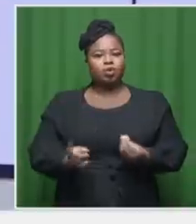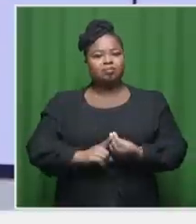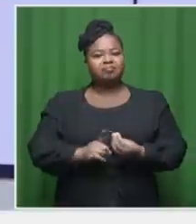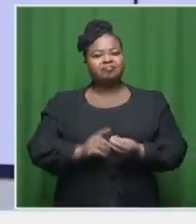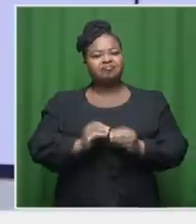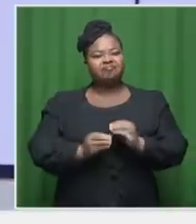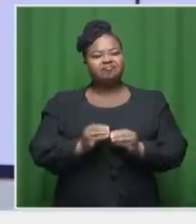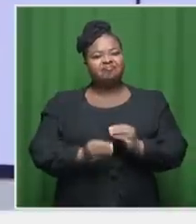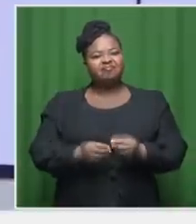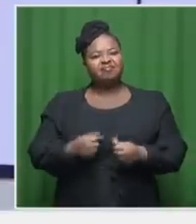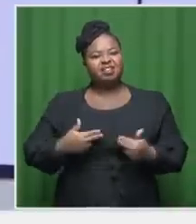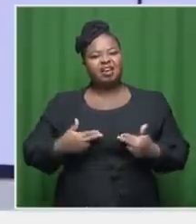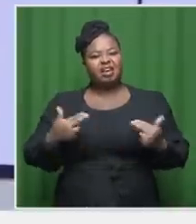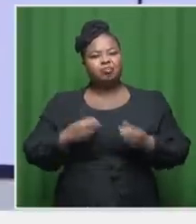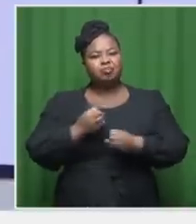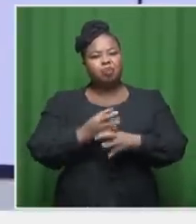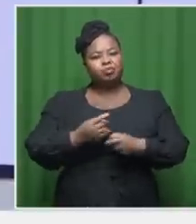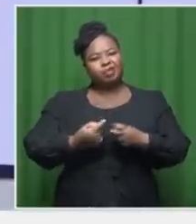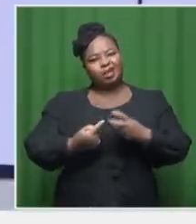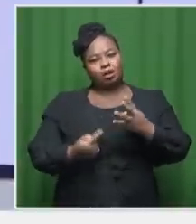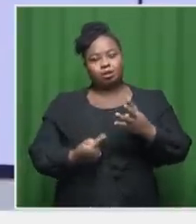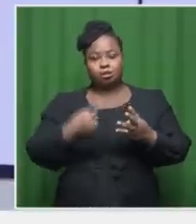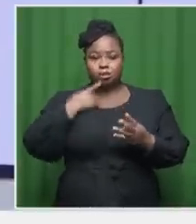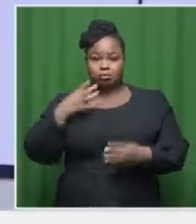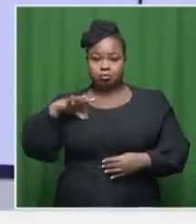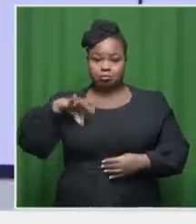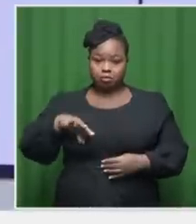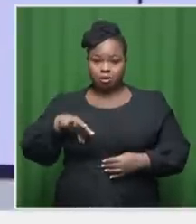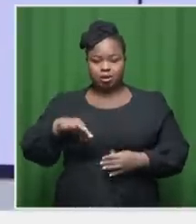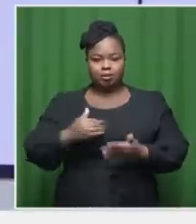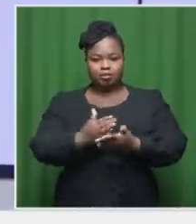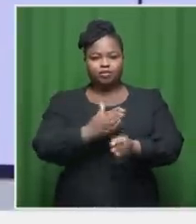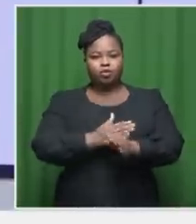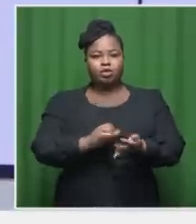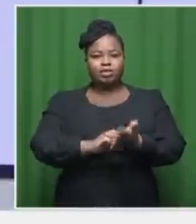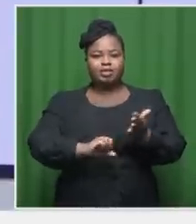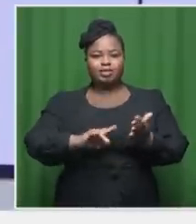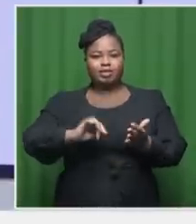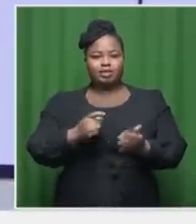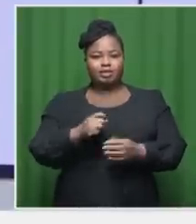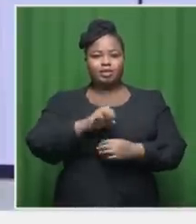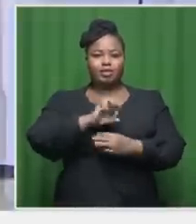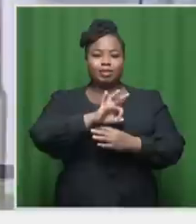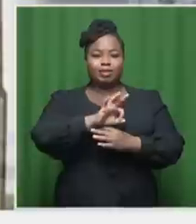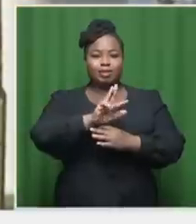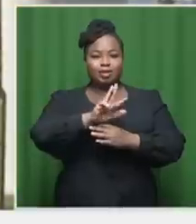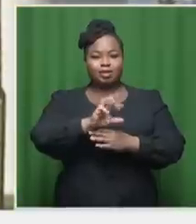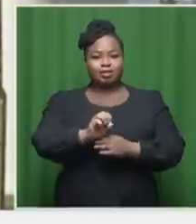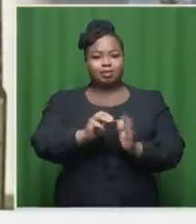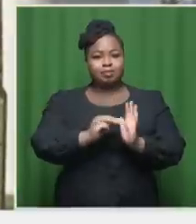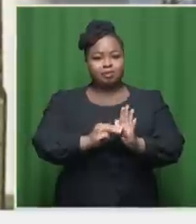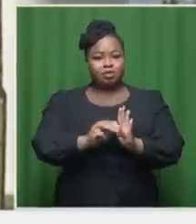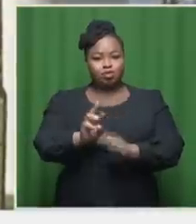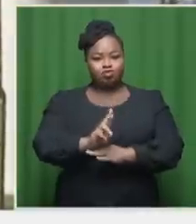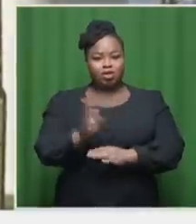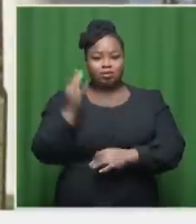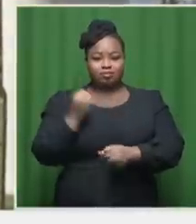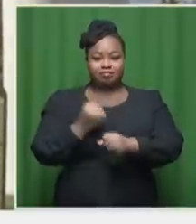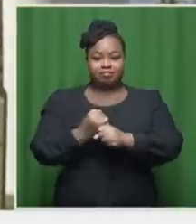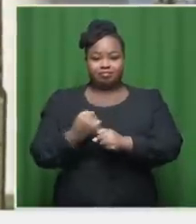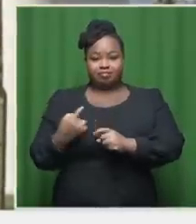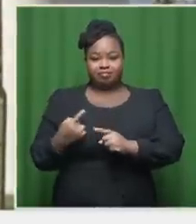has posted a profit of earnings before interest and tax of 390 million rand in the year to